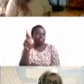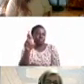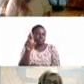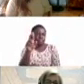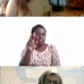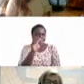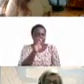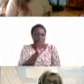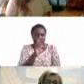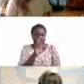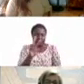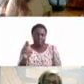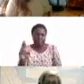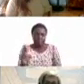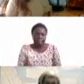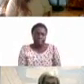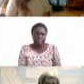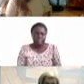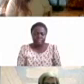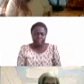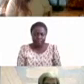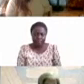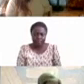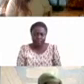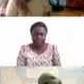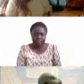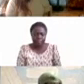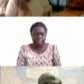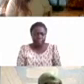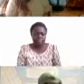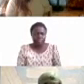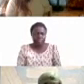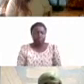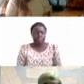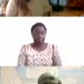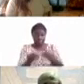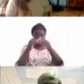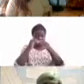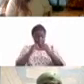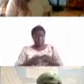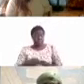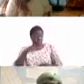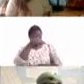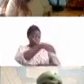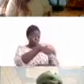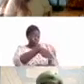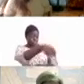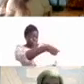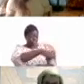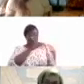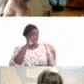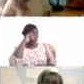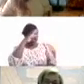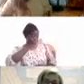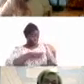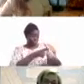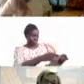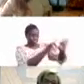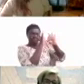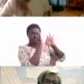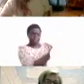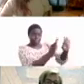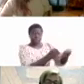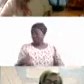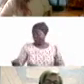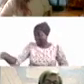Donc, c'est inaccessibilité aux services de la santé sexuelle. So now concerning sexual reproductive health services,